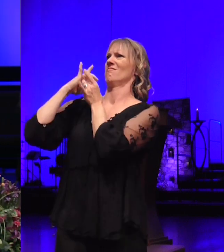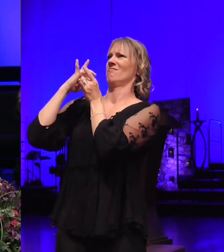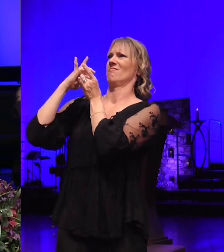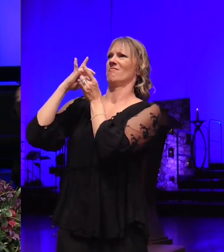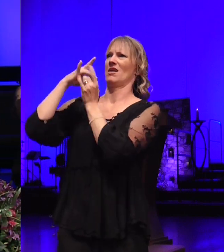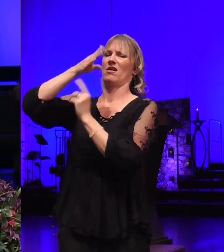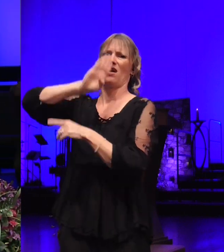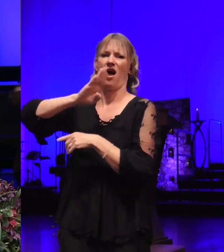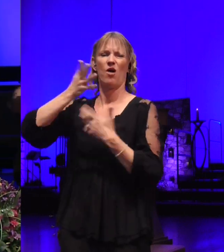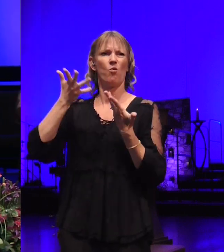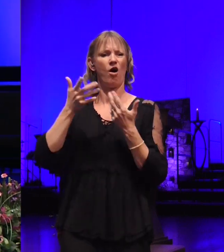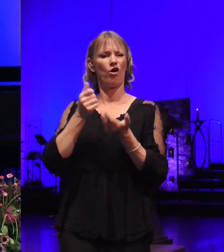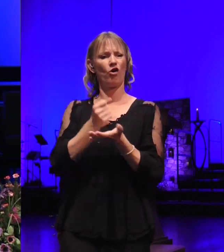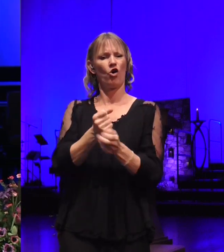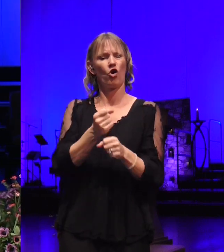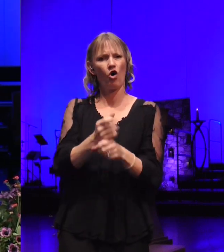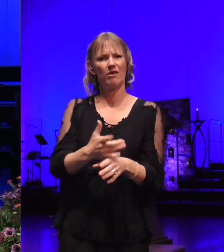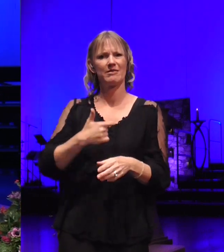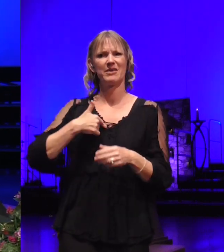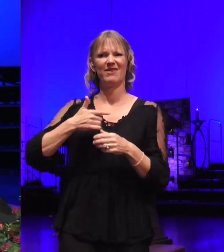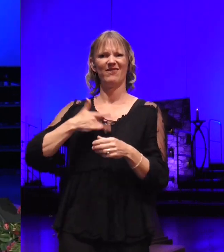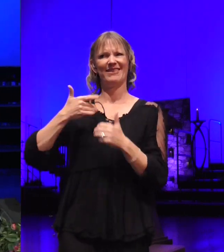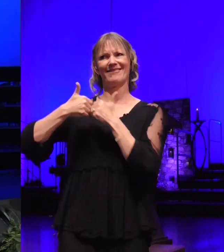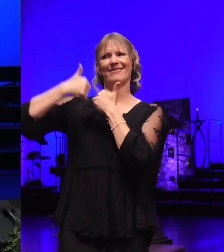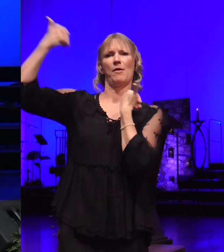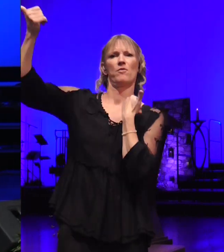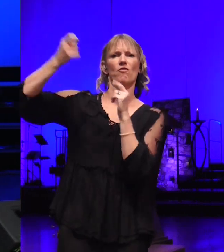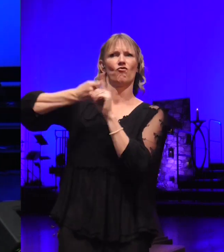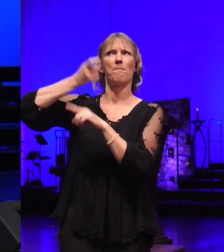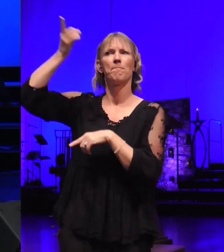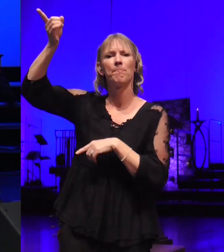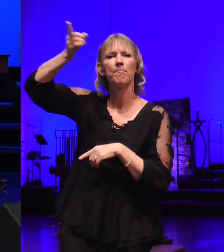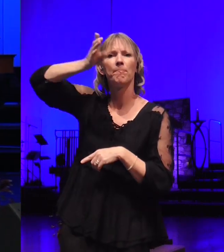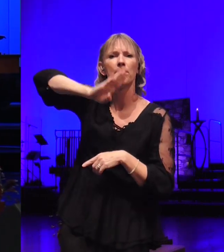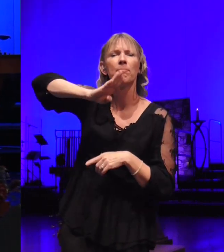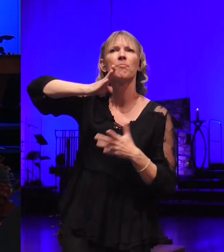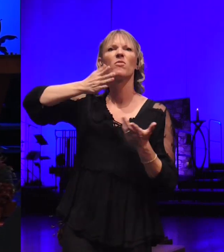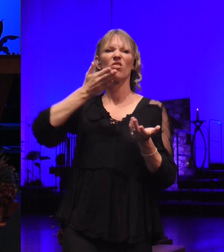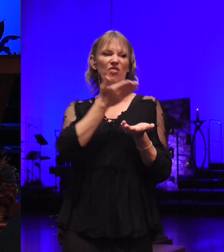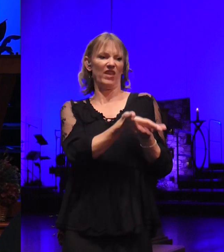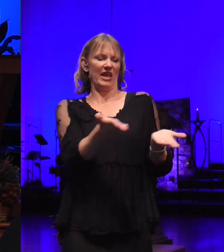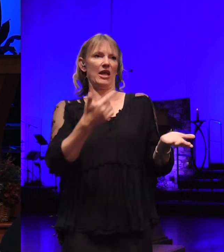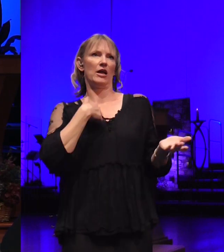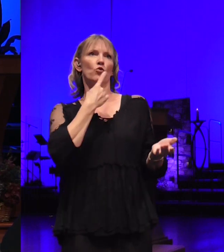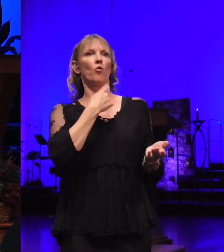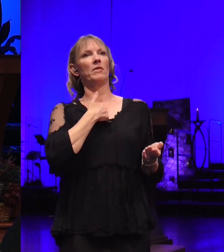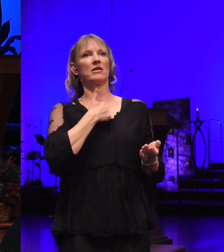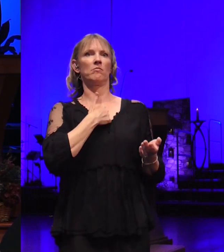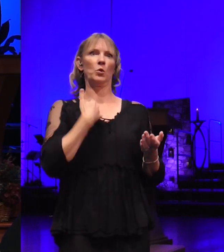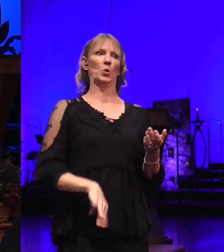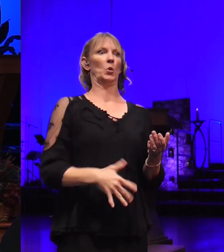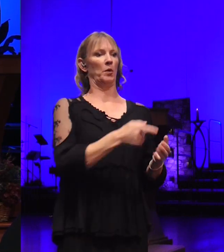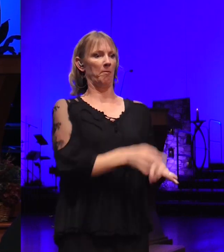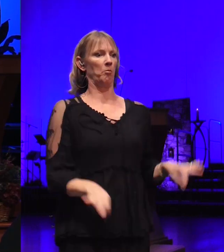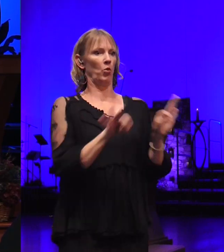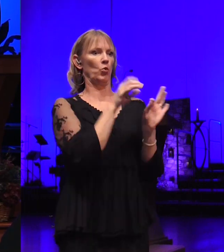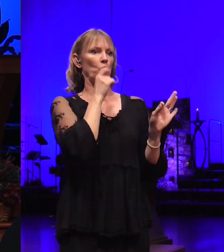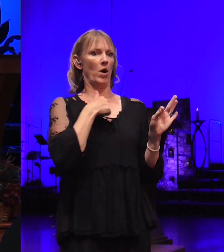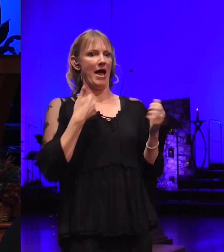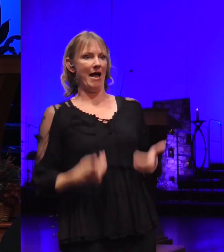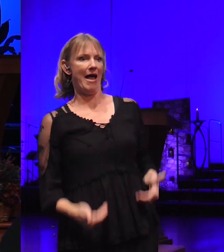What's separating me from Source? What is this thing that I've told myself is so important to who I am in